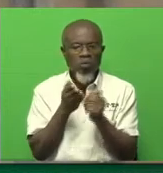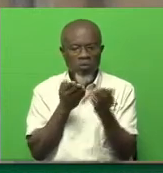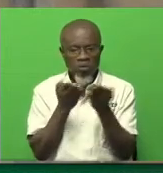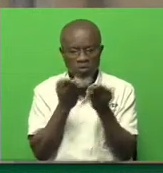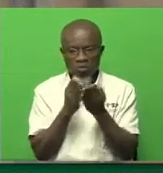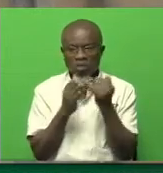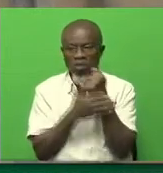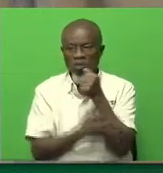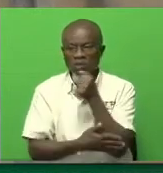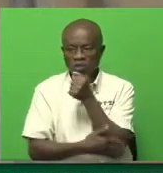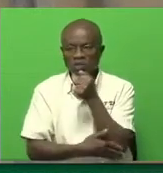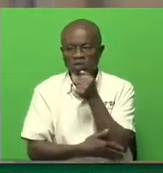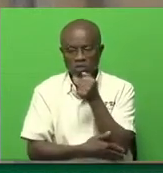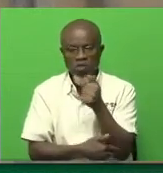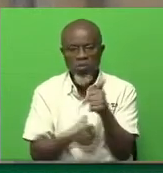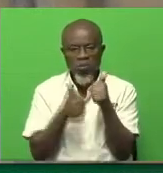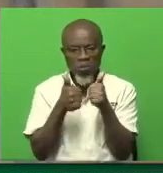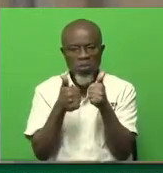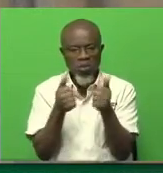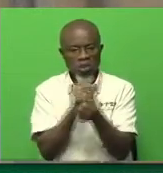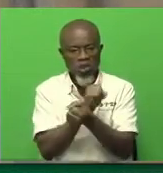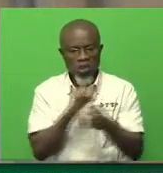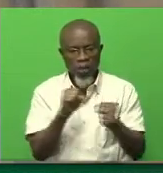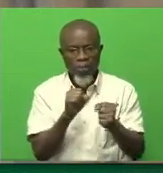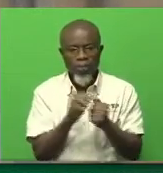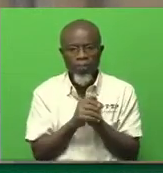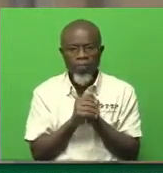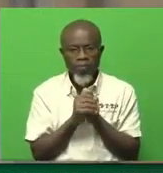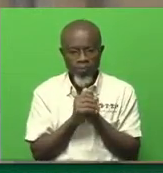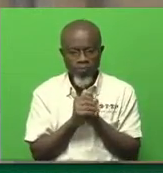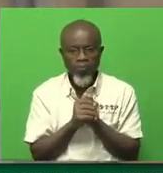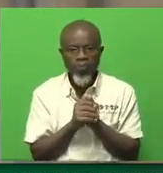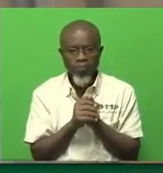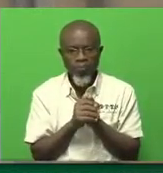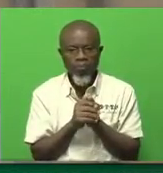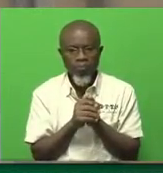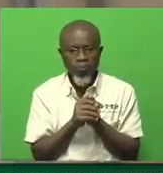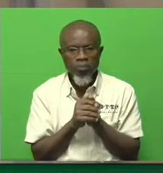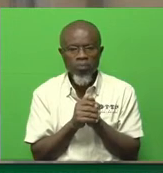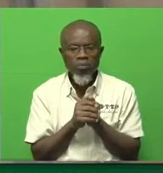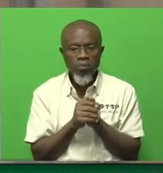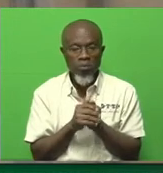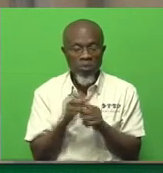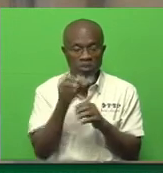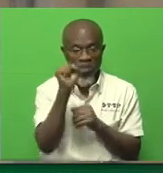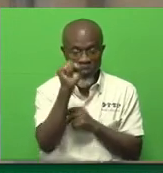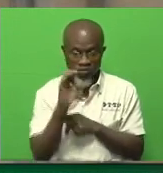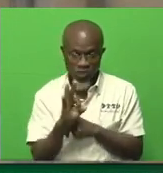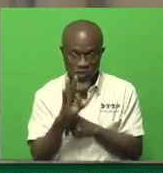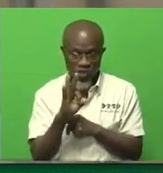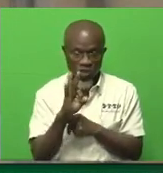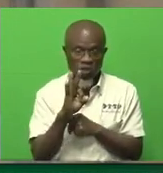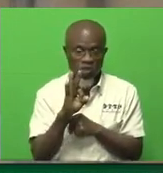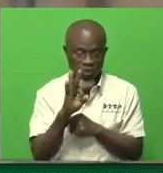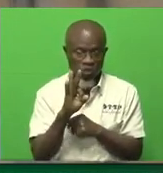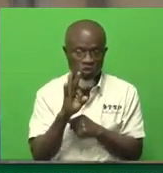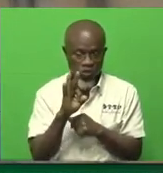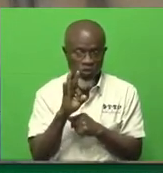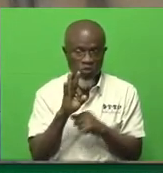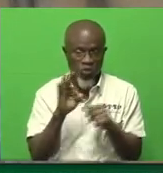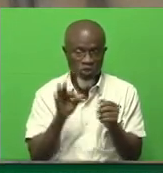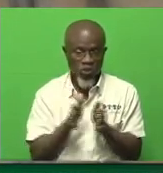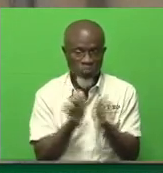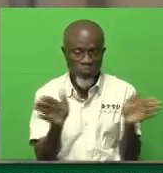come Mr Deputy speaker San Fernando General Hospital